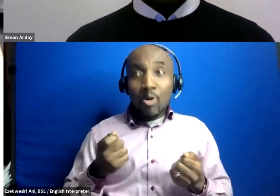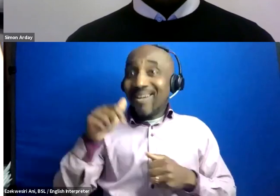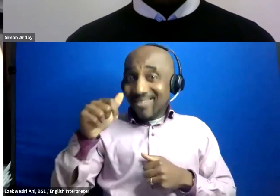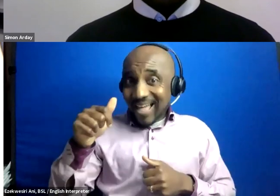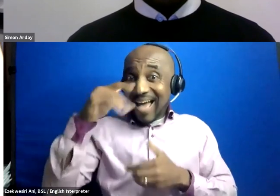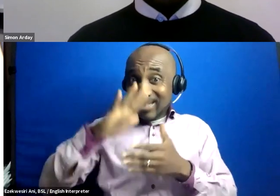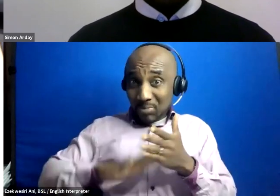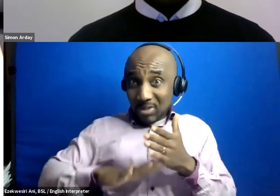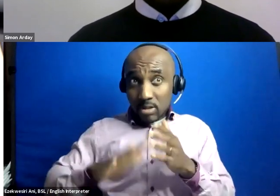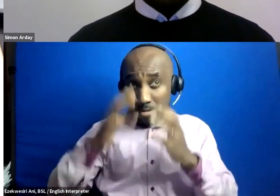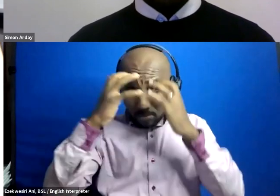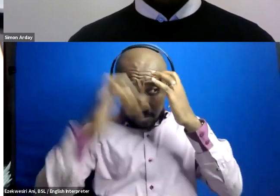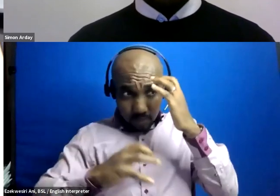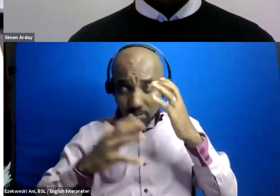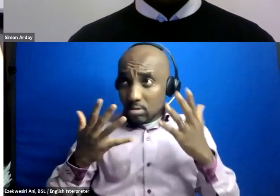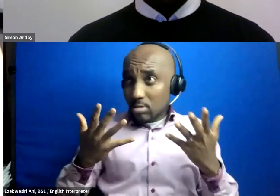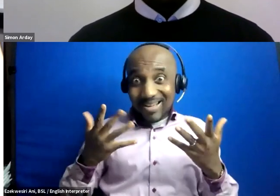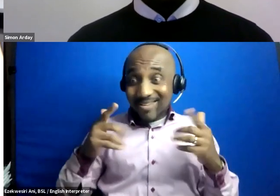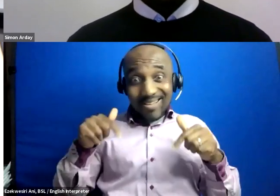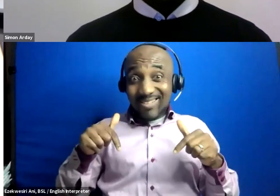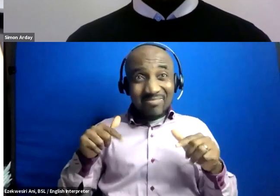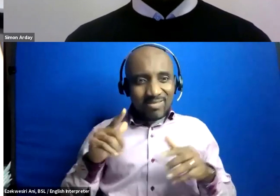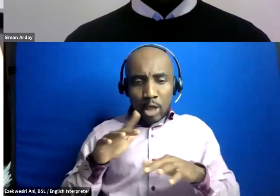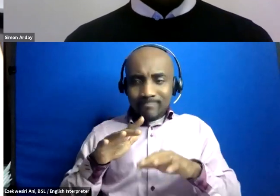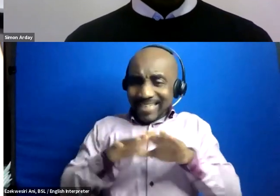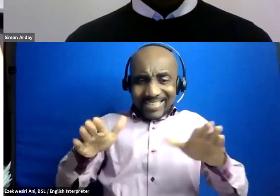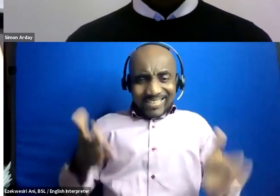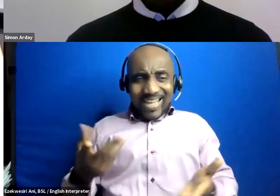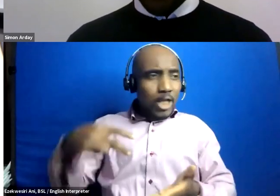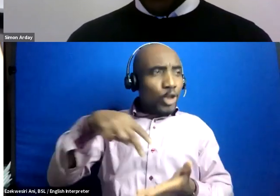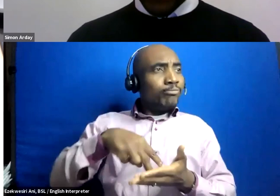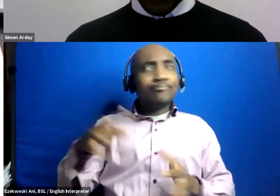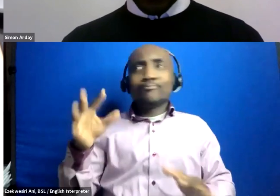know, this is nothing to me. You know, going up on stage is nothing to me.